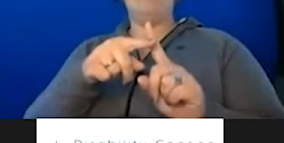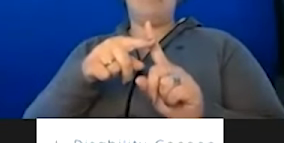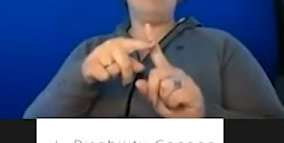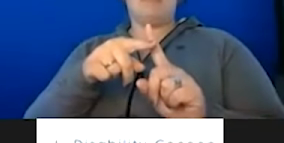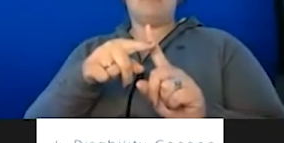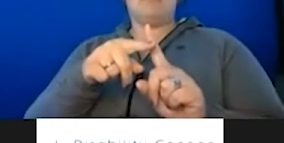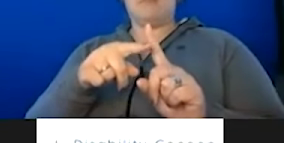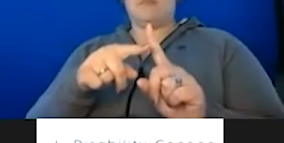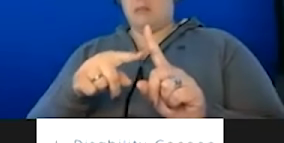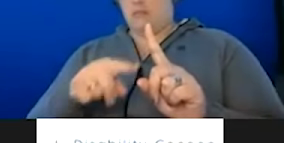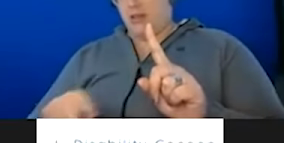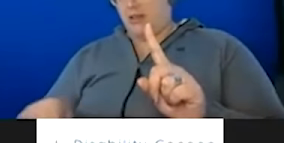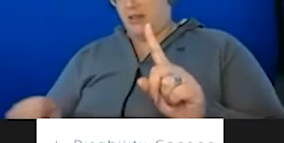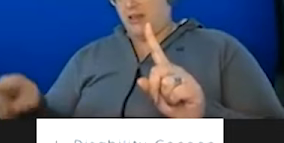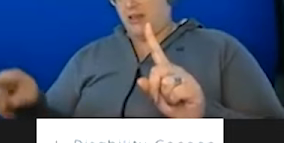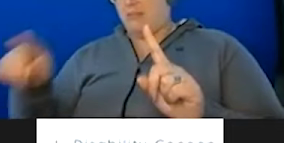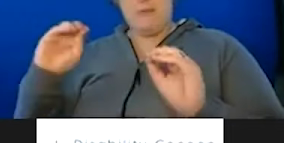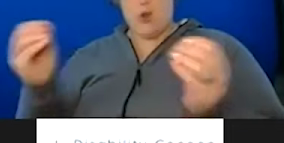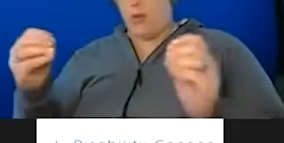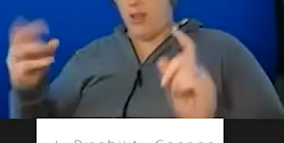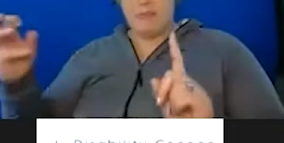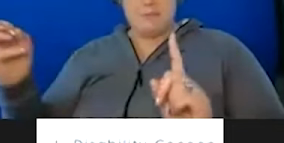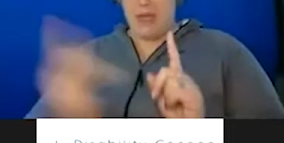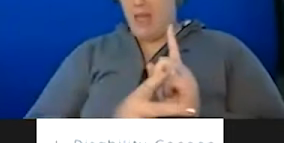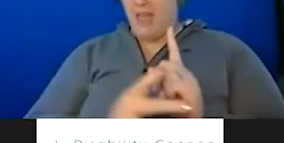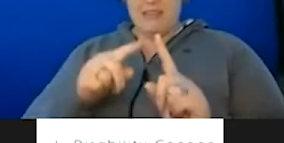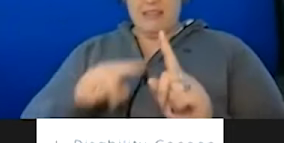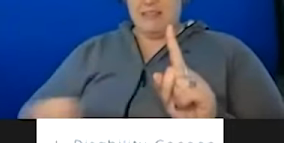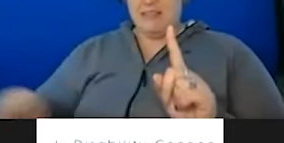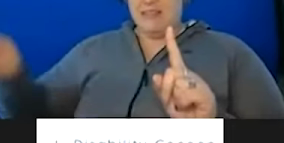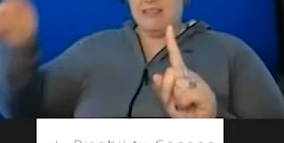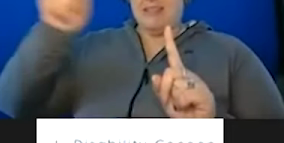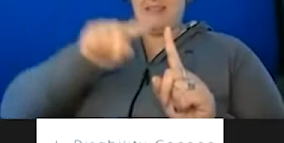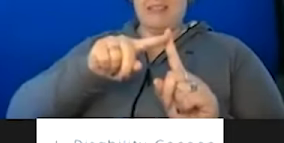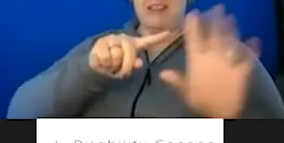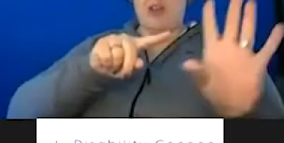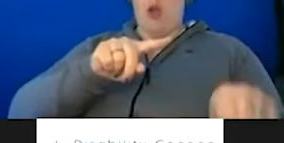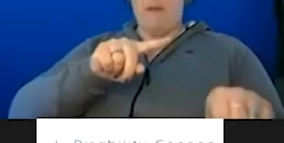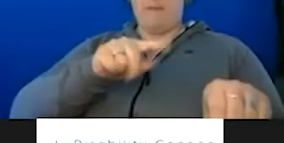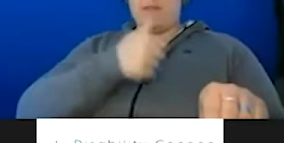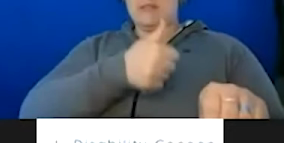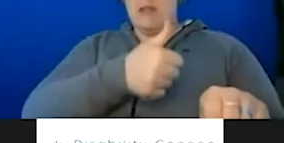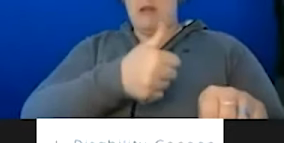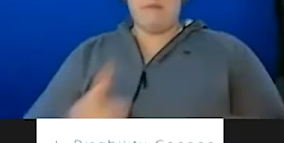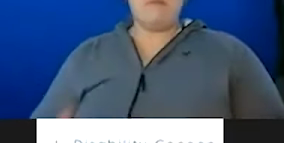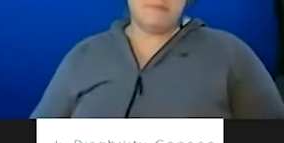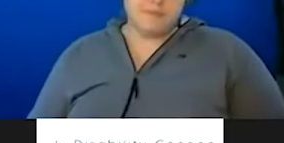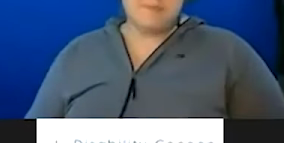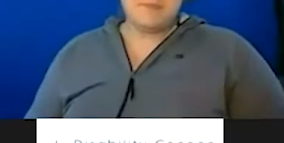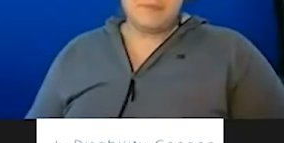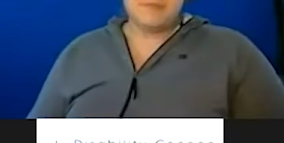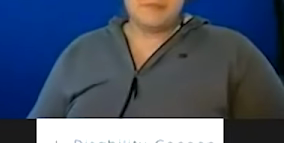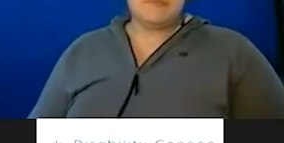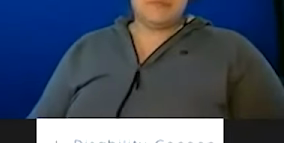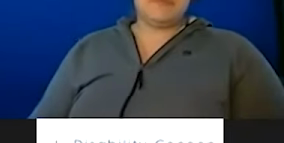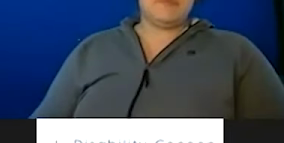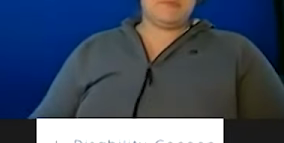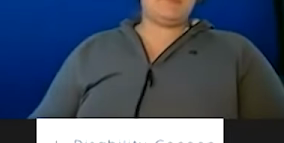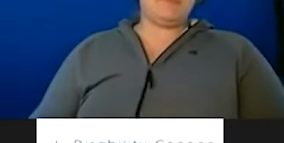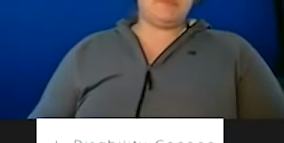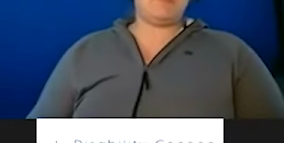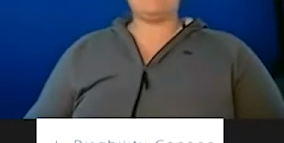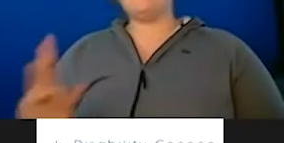people who are having some memory issues and just simply forget when they've turned the stove on or how long it's been. So some other features